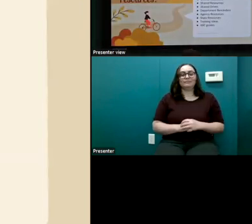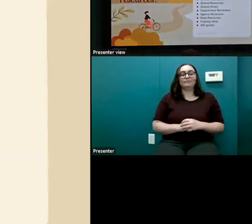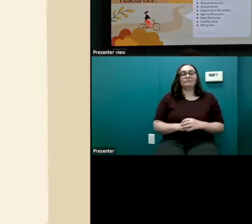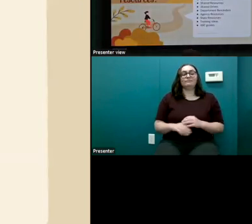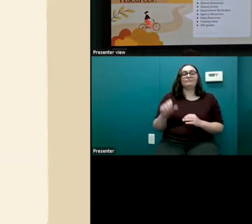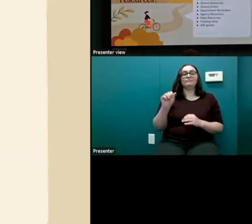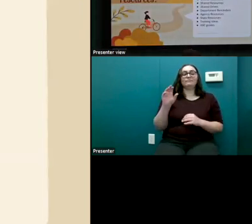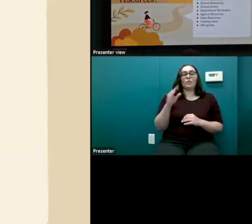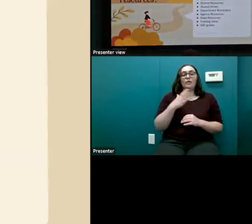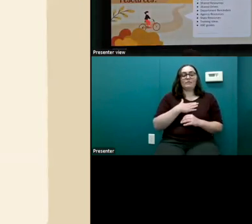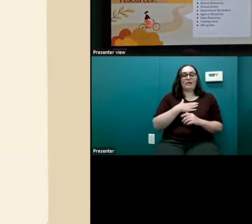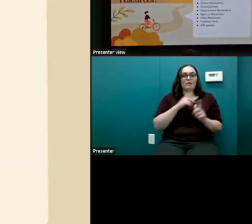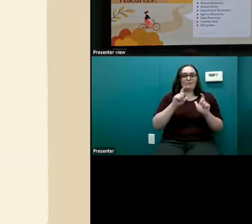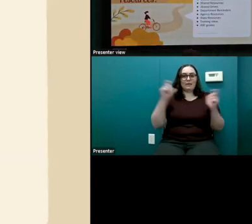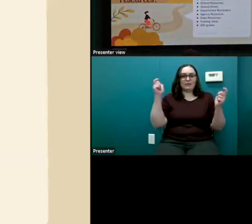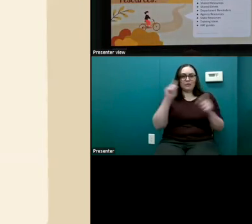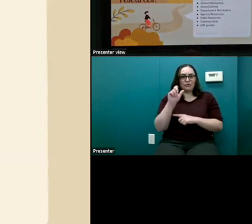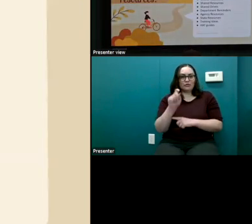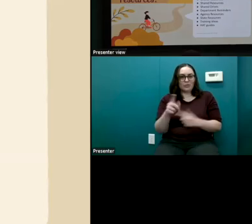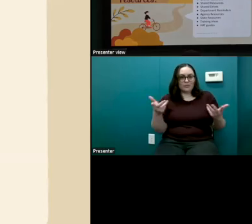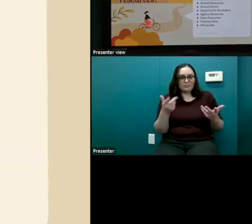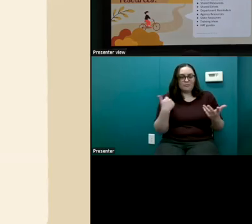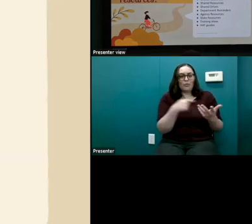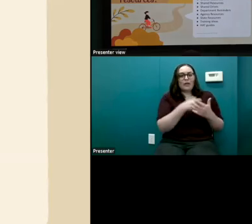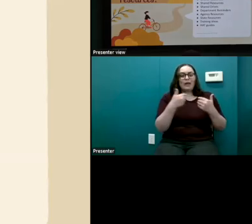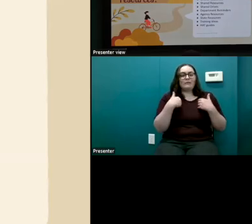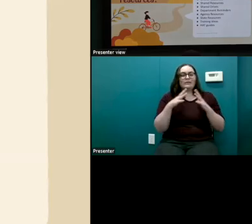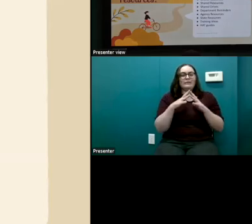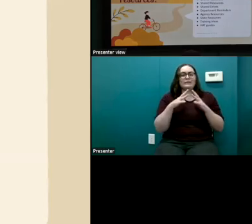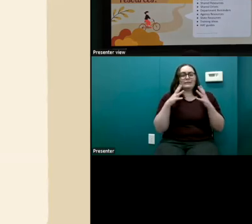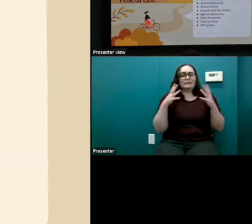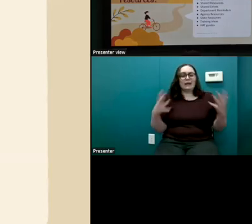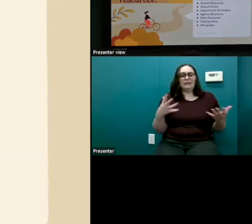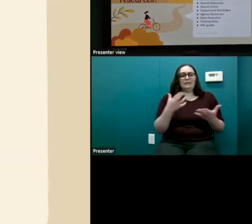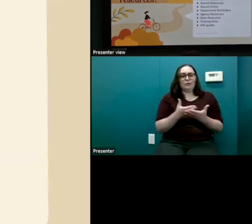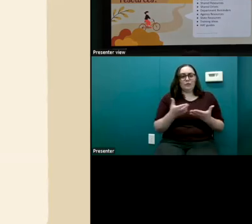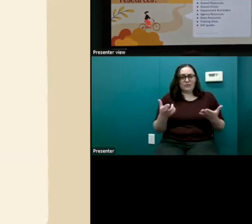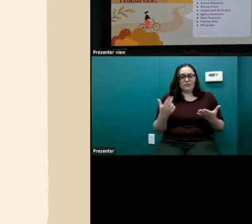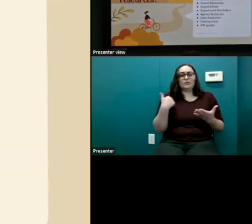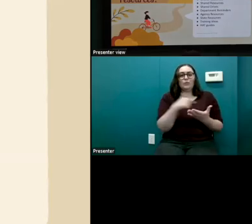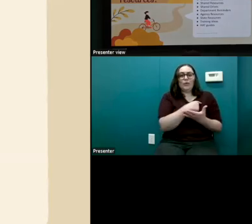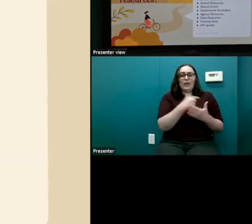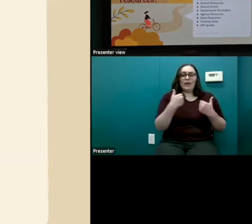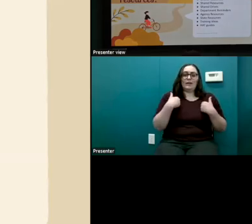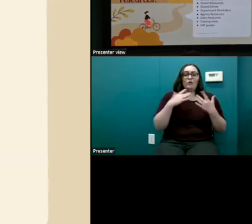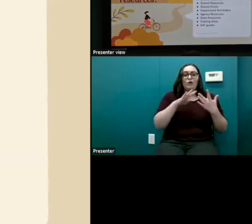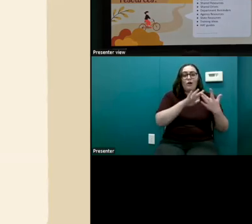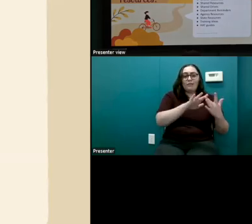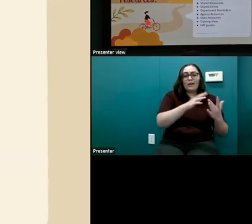So my biggest question was, we have a ton of resources, right? We have online resources, we have shared